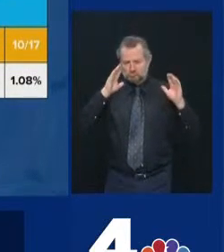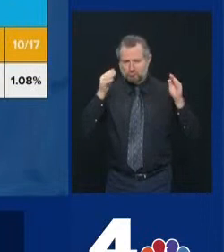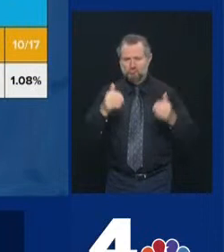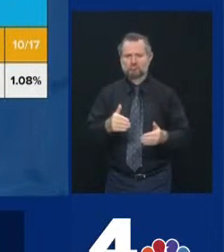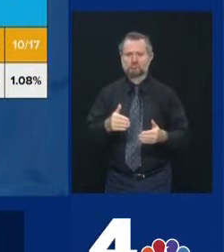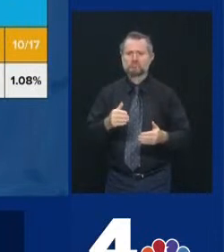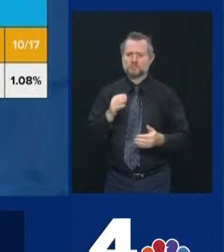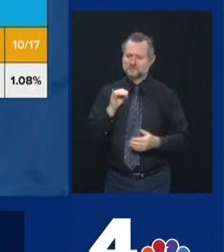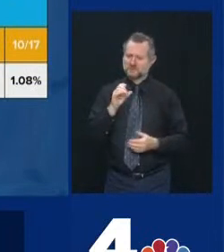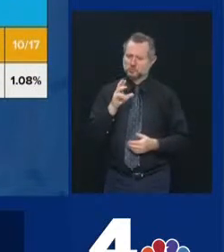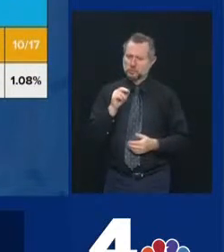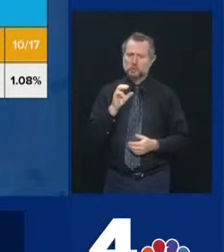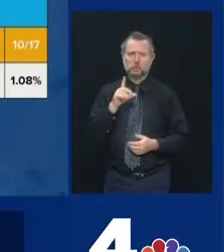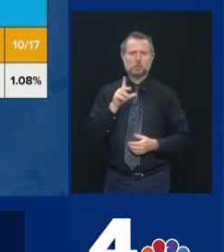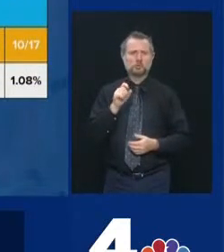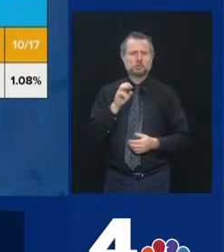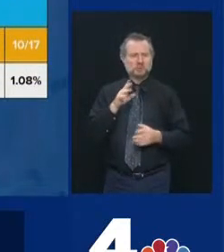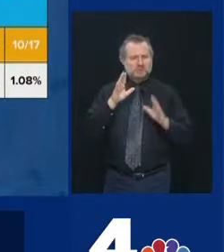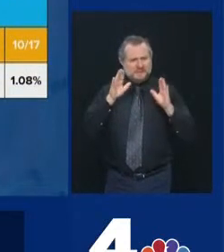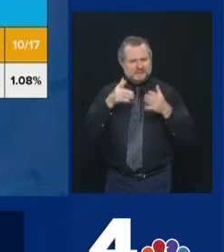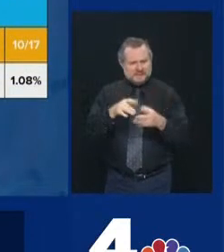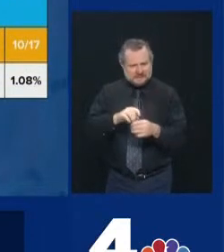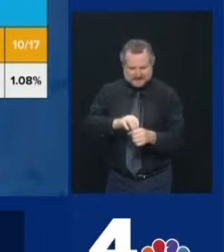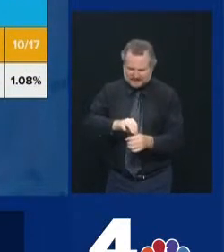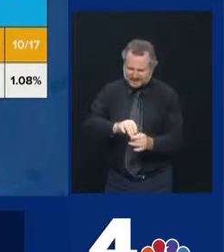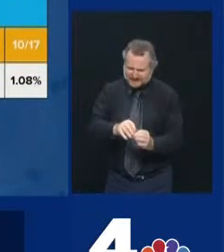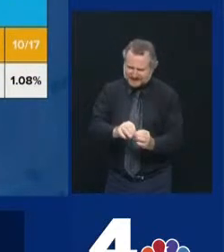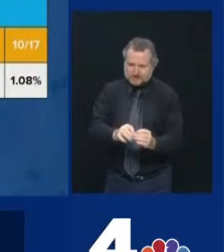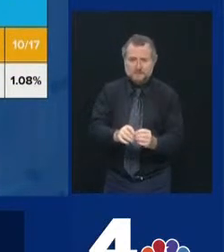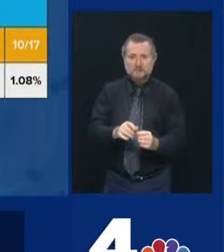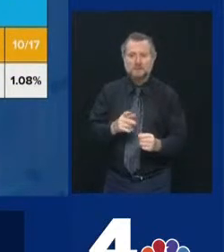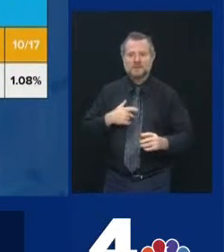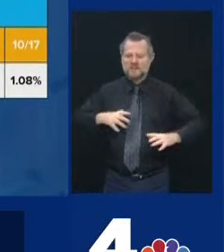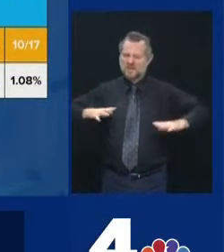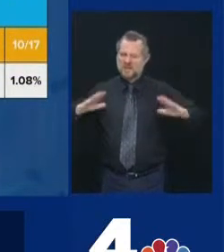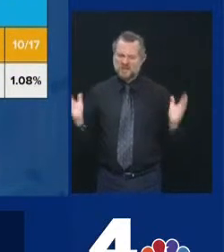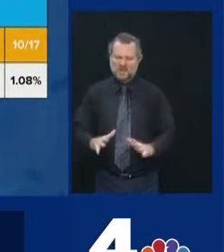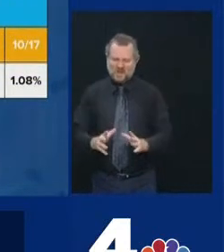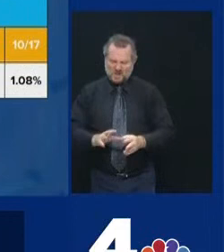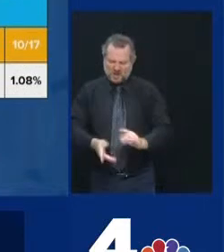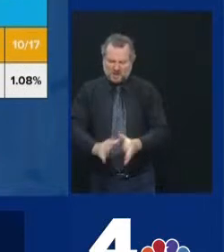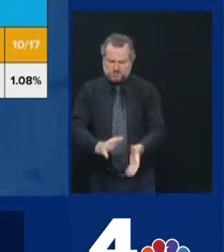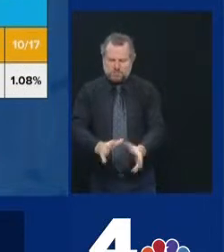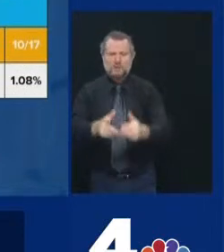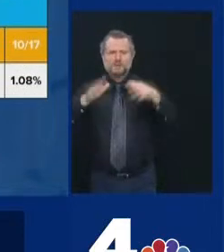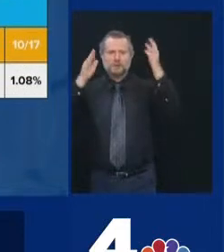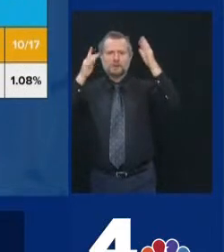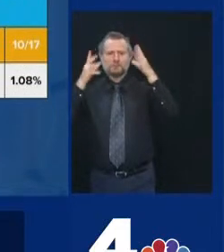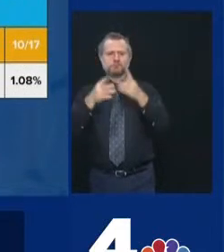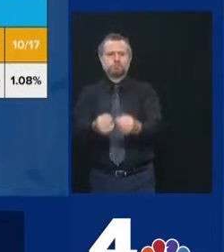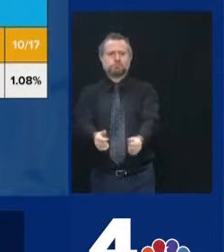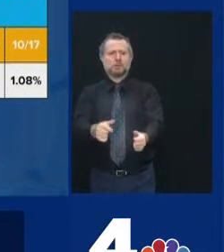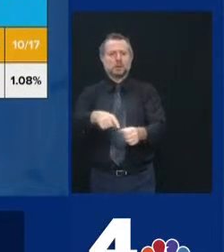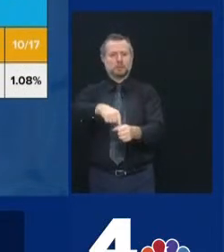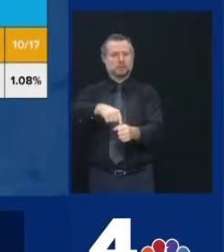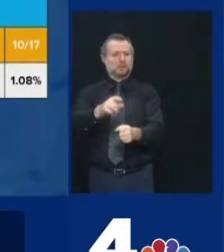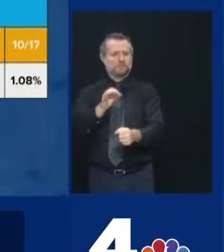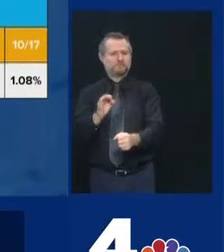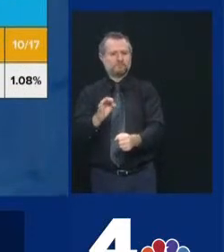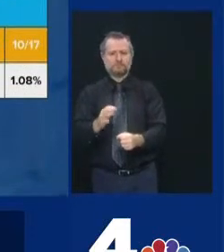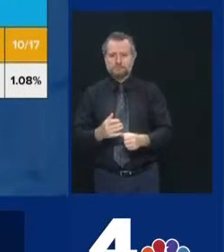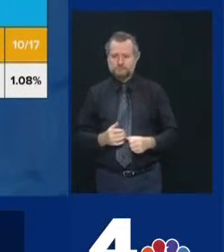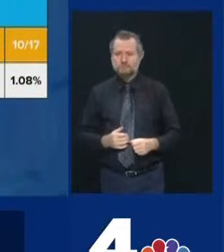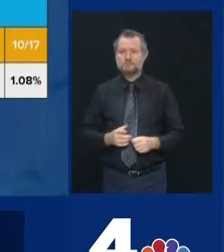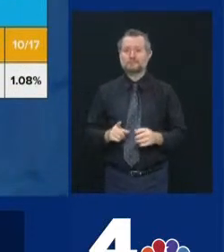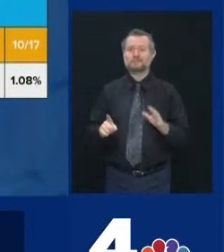Because we're so aggressive at every time we see the virus pop up, we run and hit it down. It's like whack-a-mole.